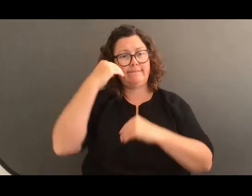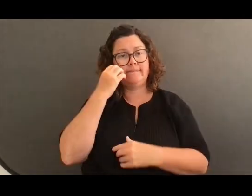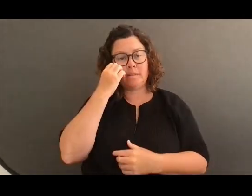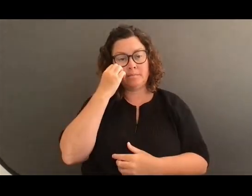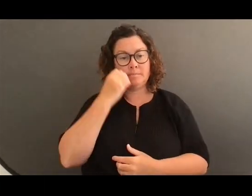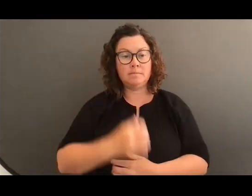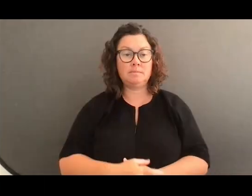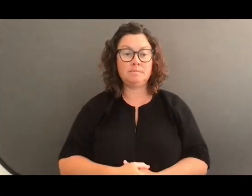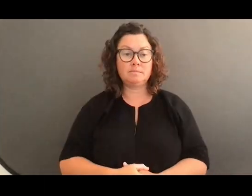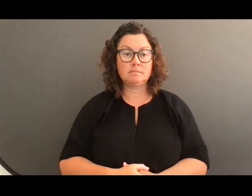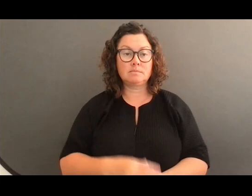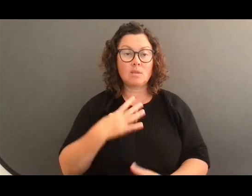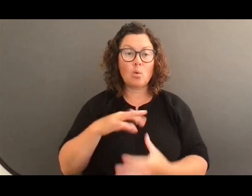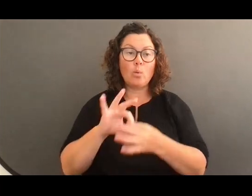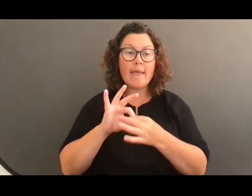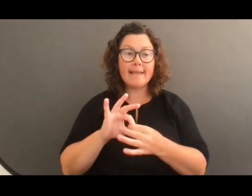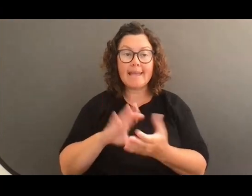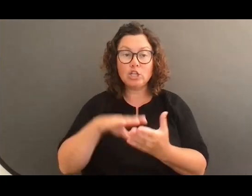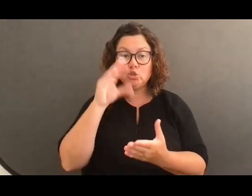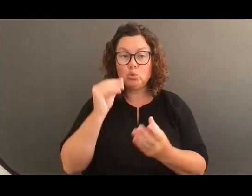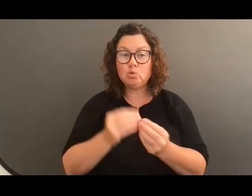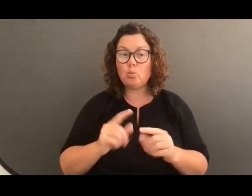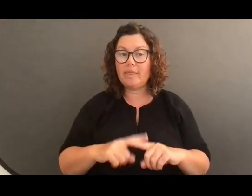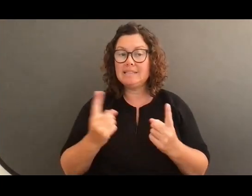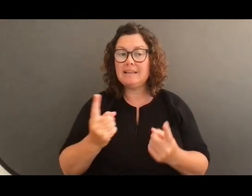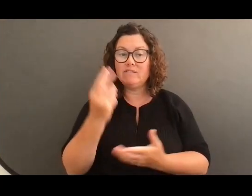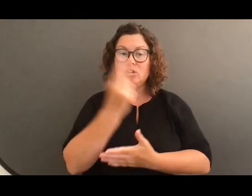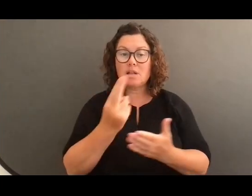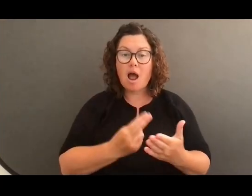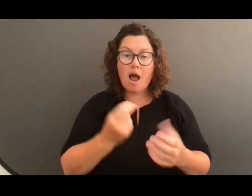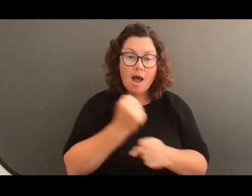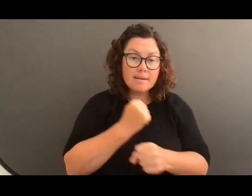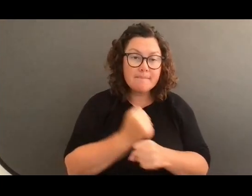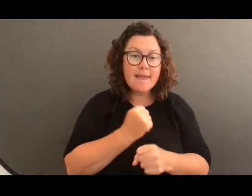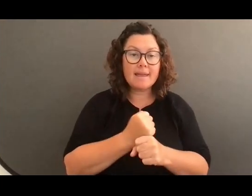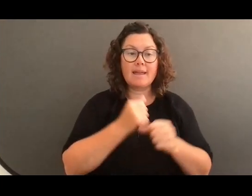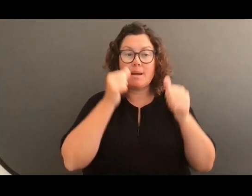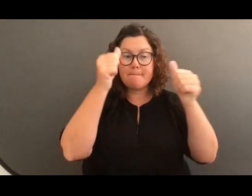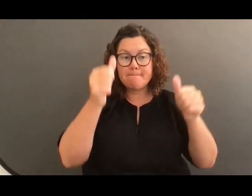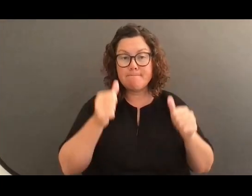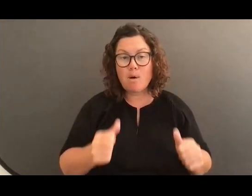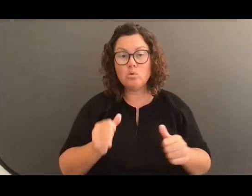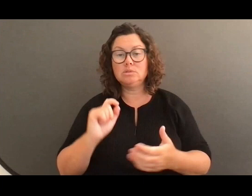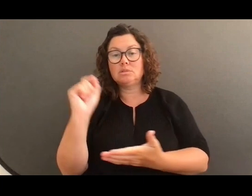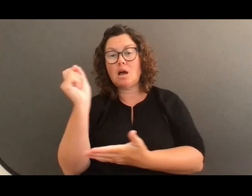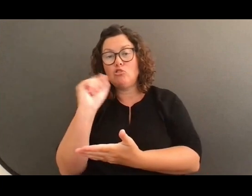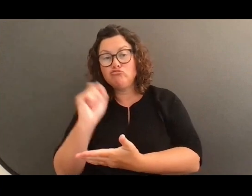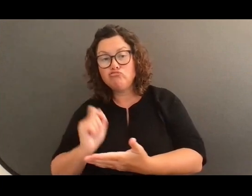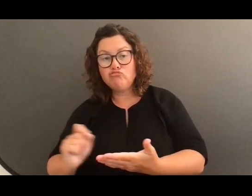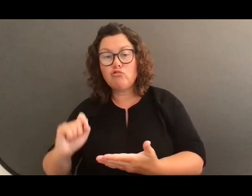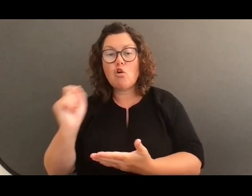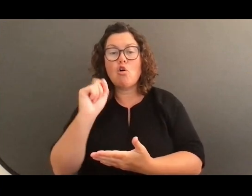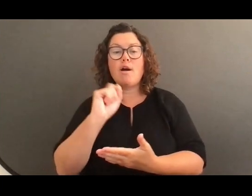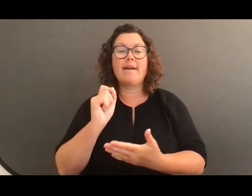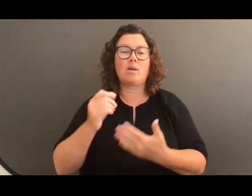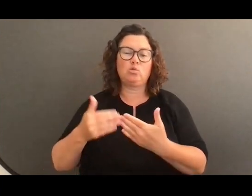We engaged students with different art making. We did the posters, we did drawings. This was over a 10-week period. We did a lot of different things. We did research,